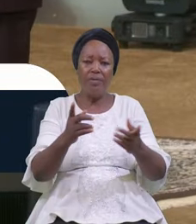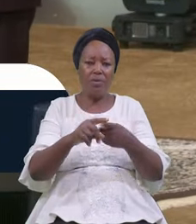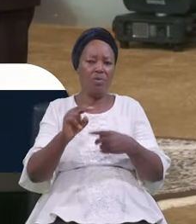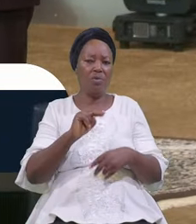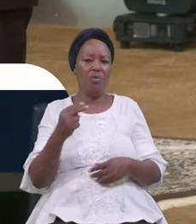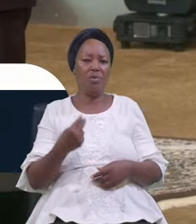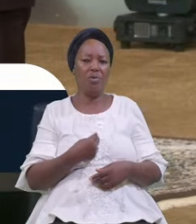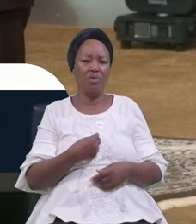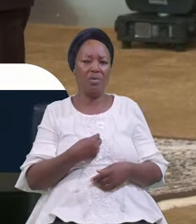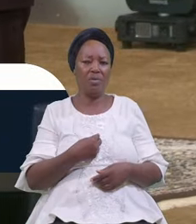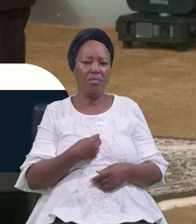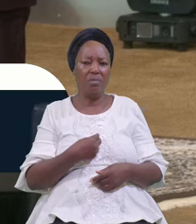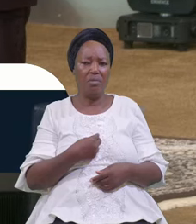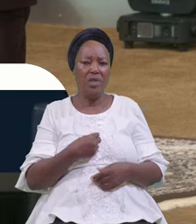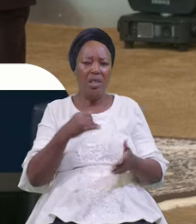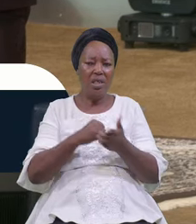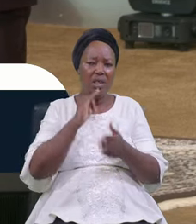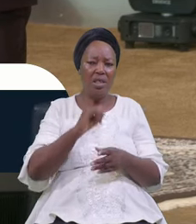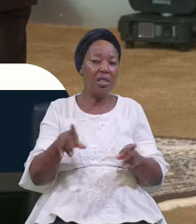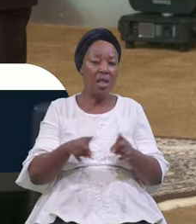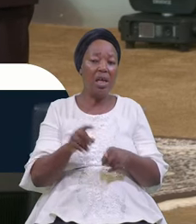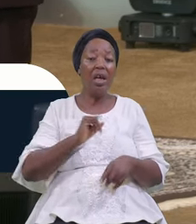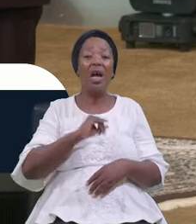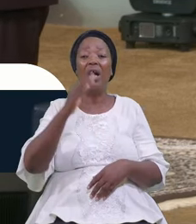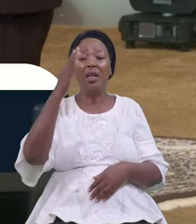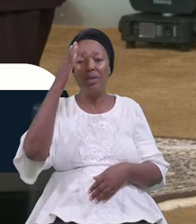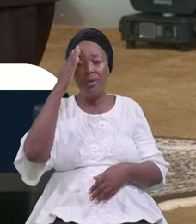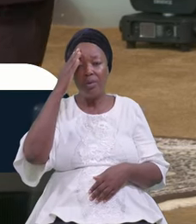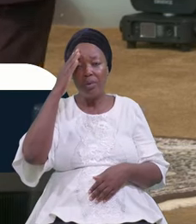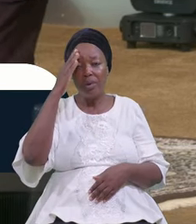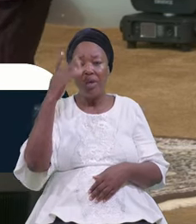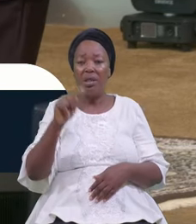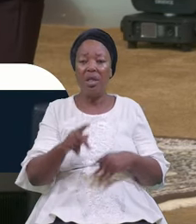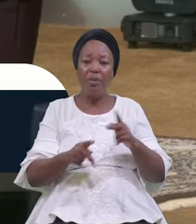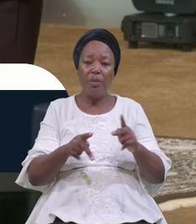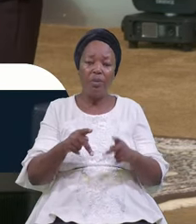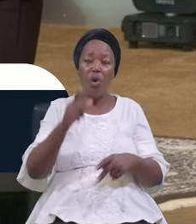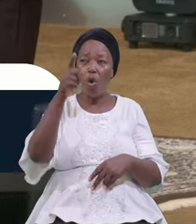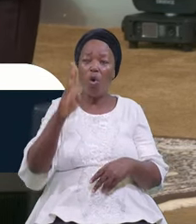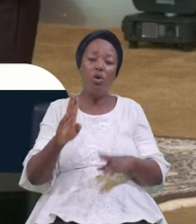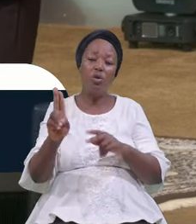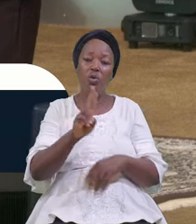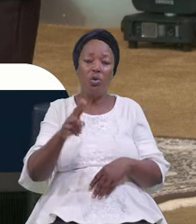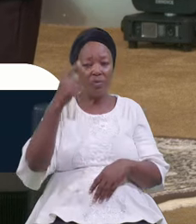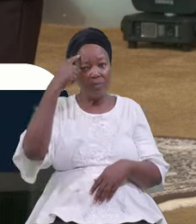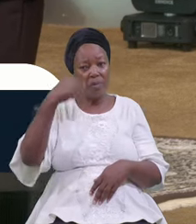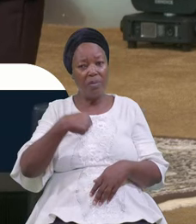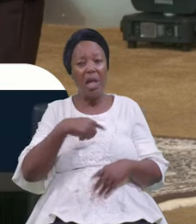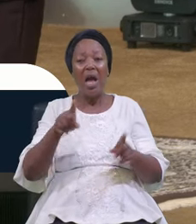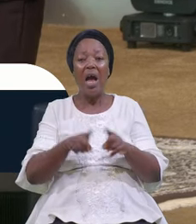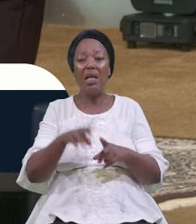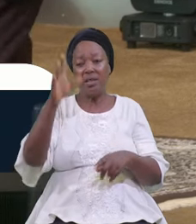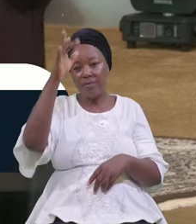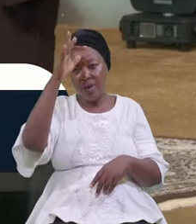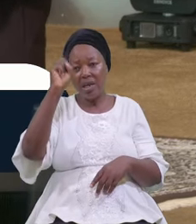us. It's like, you know, I know the people God used for me as fathers in the